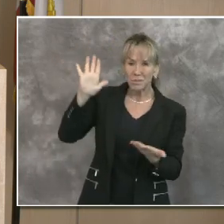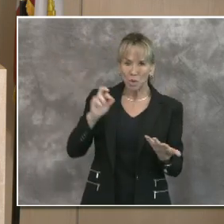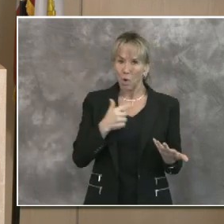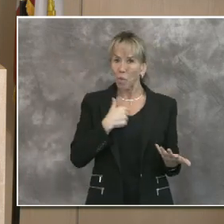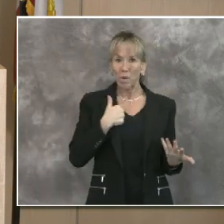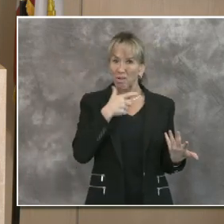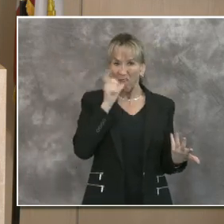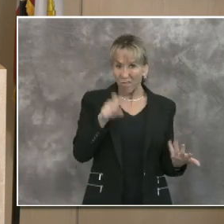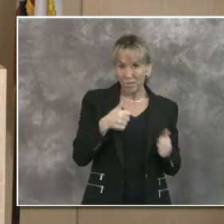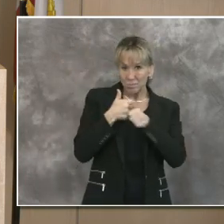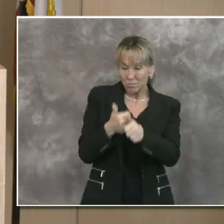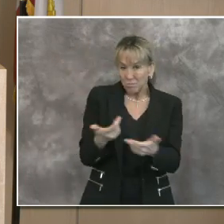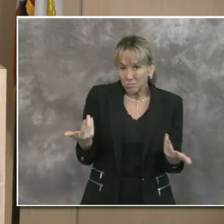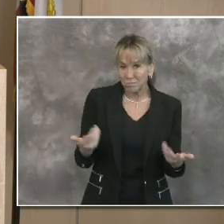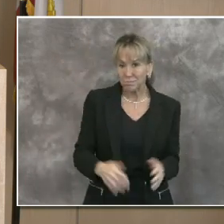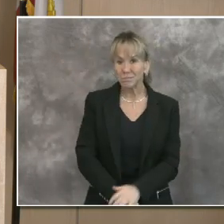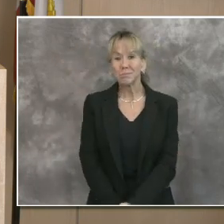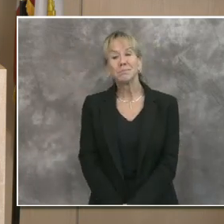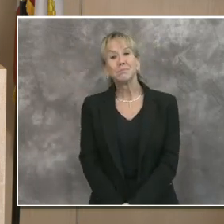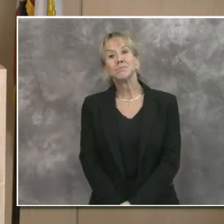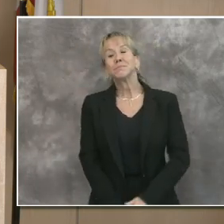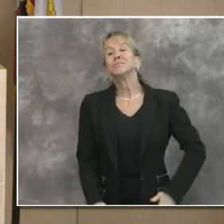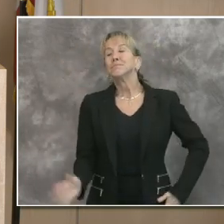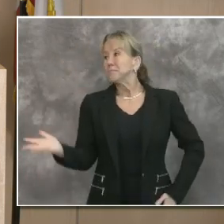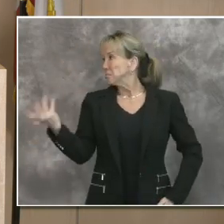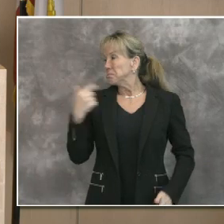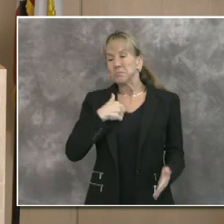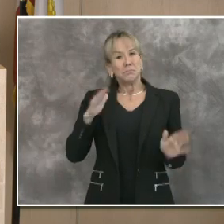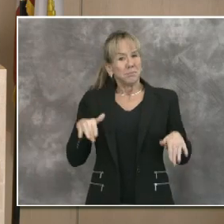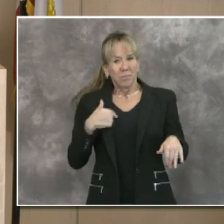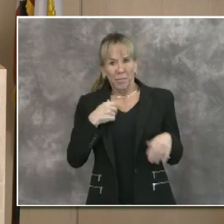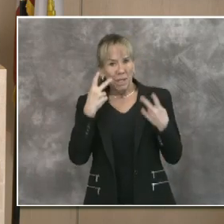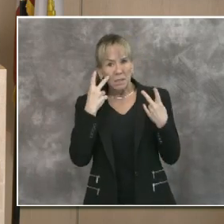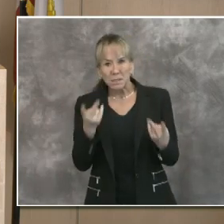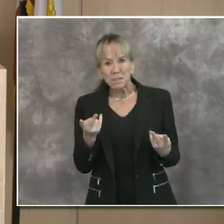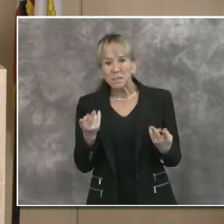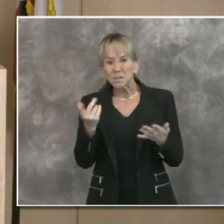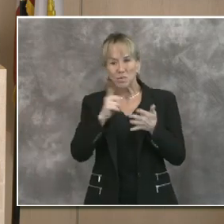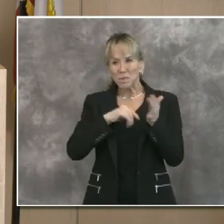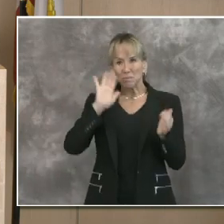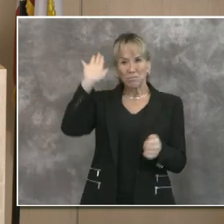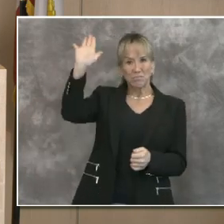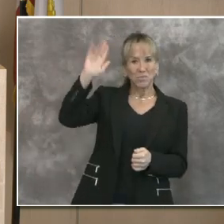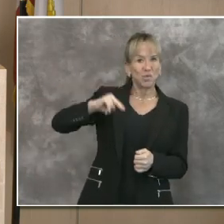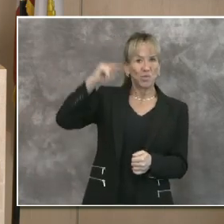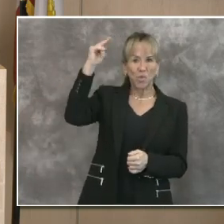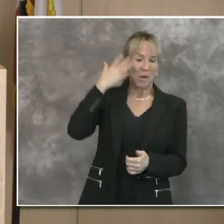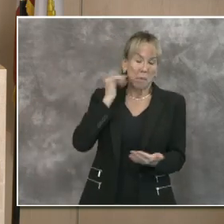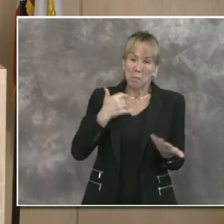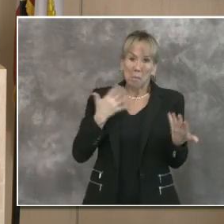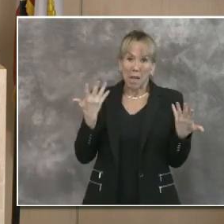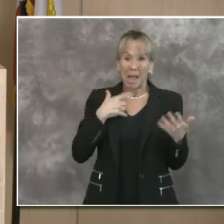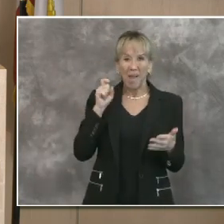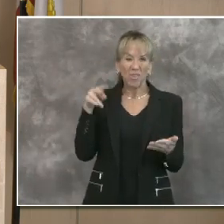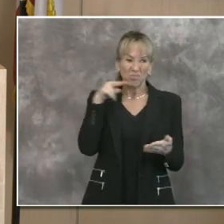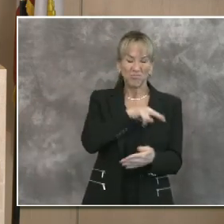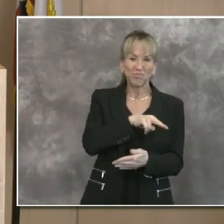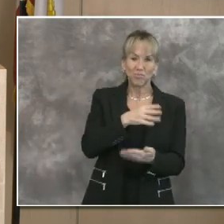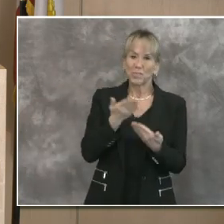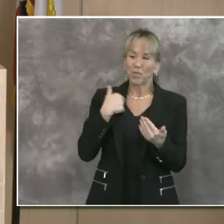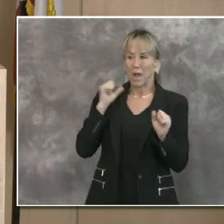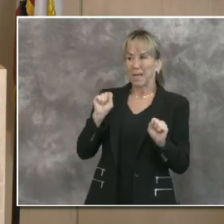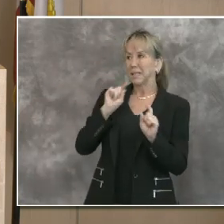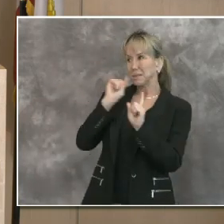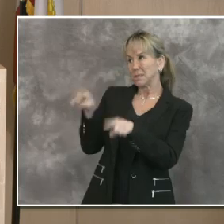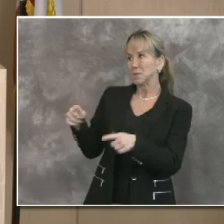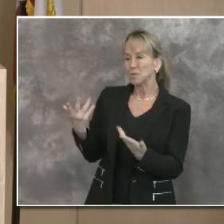Northern California counties? Well, I haven't seen what Northern California is doing, so I'd have to review that before I can